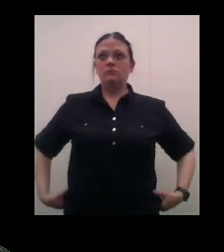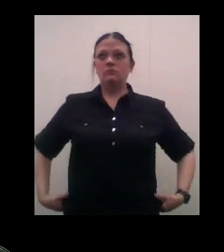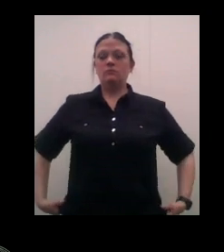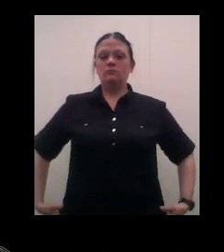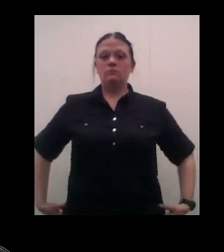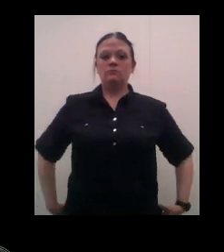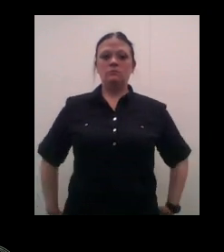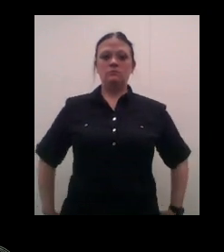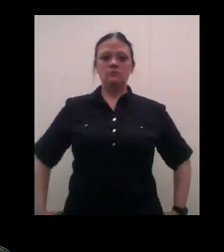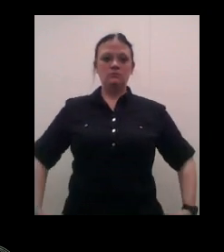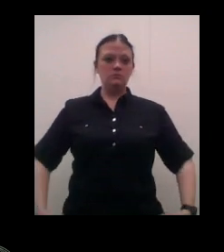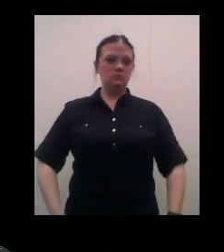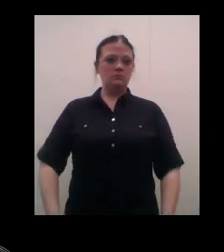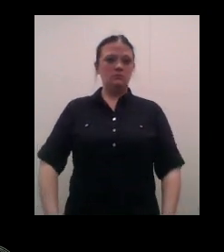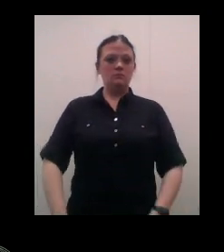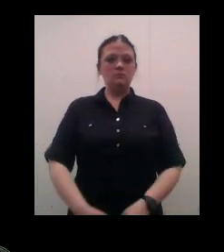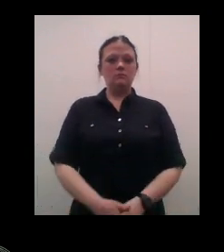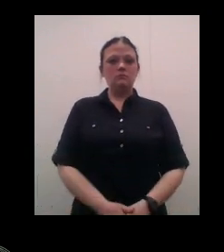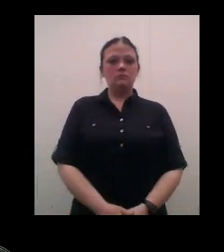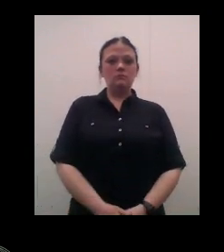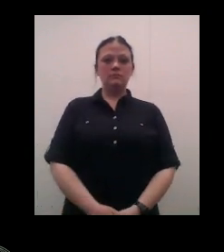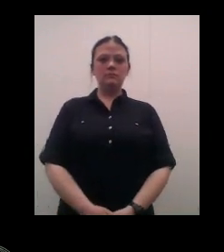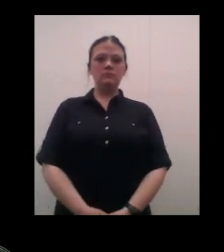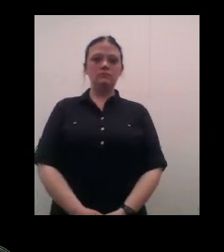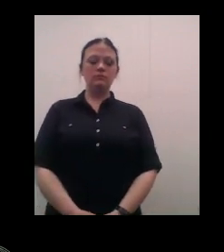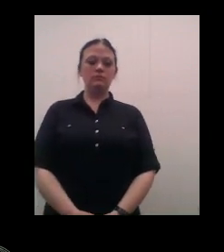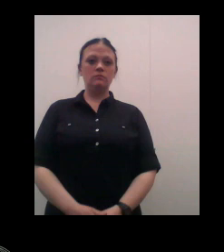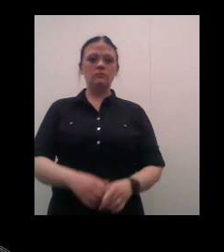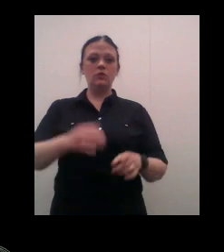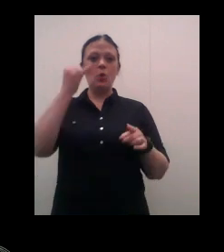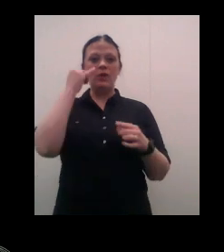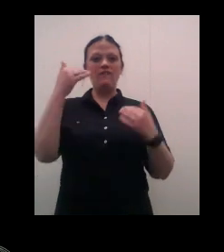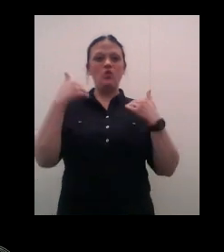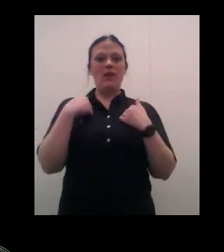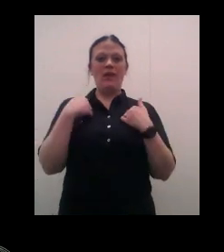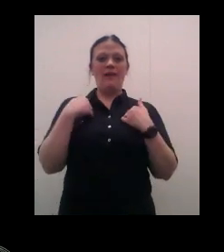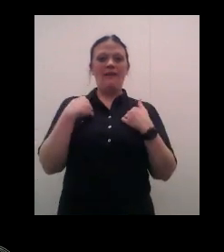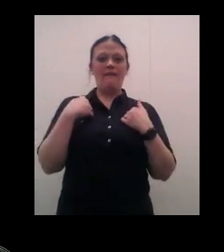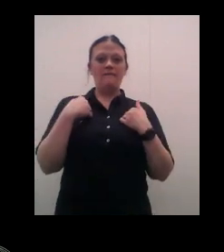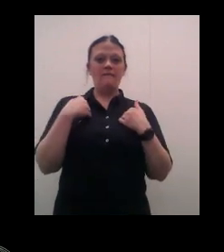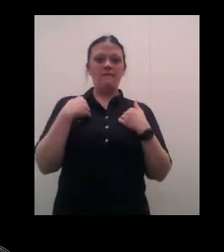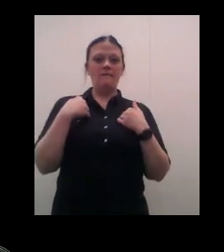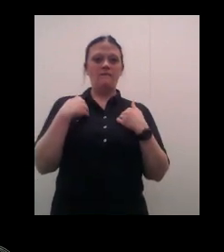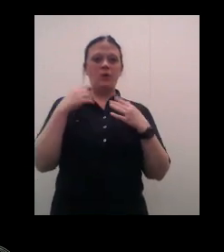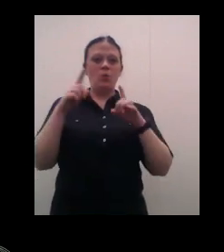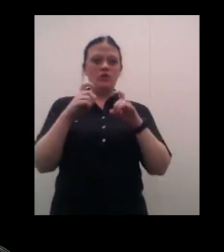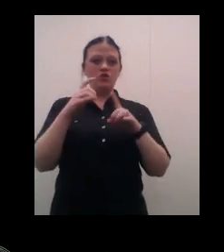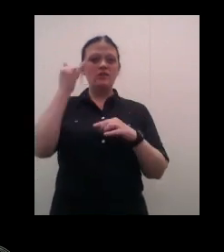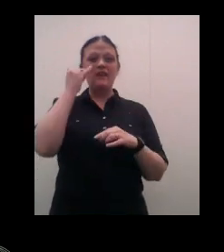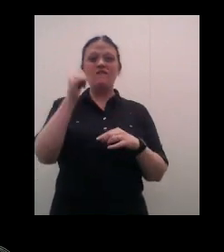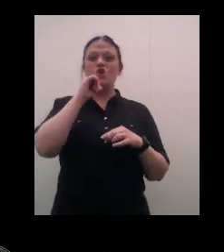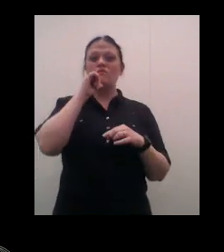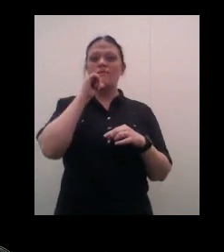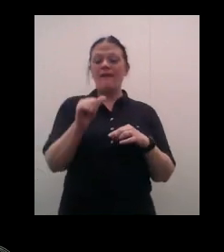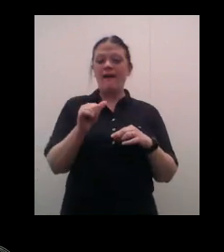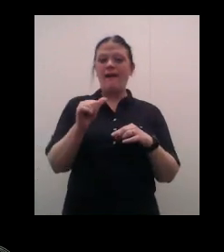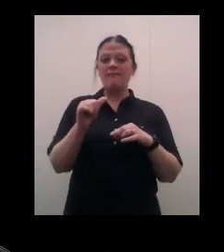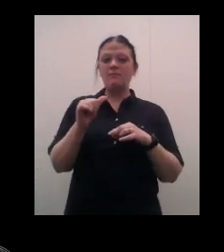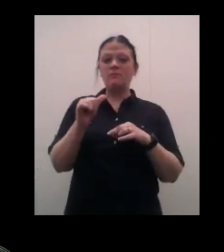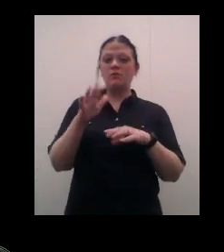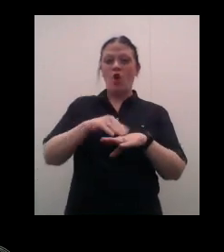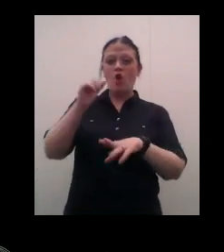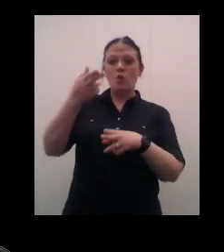me turn up the volume here so we can hear everybody. If you're not being called upon at that time, I still ask the reporters